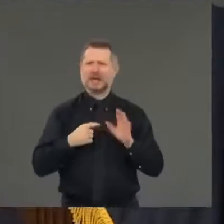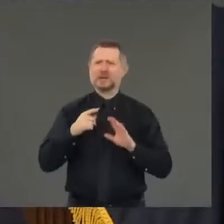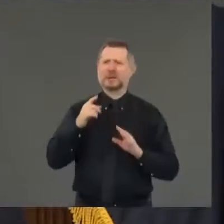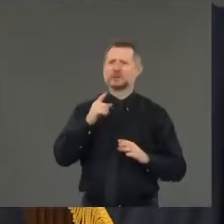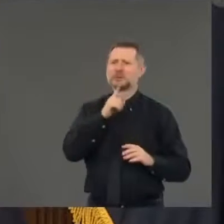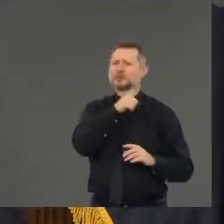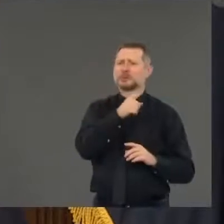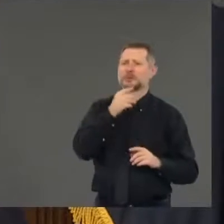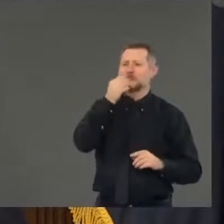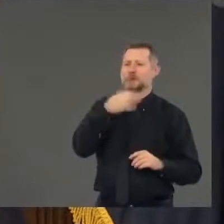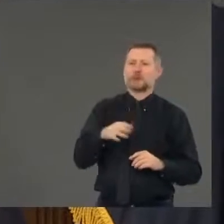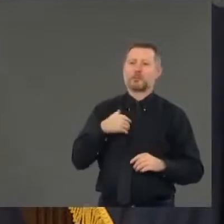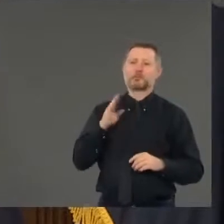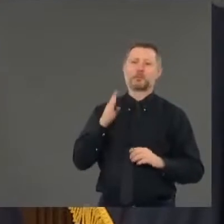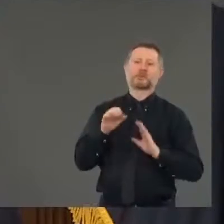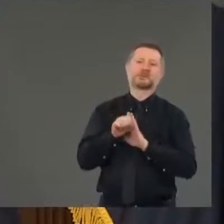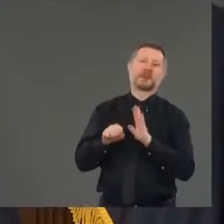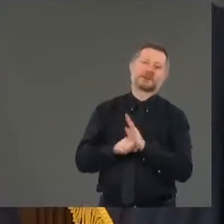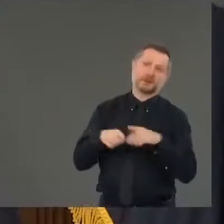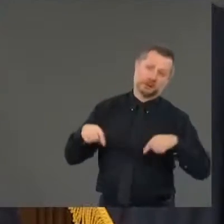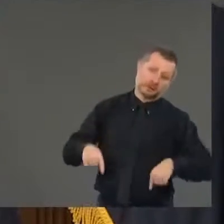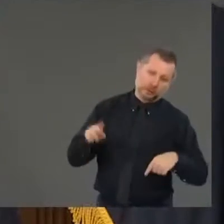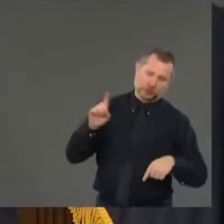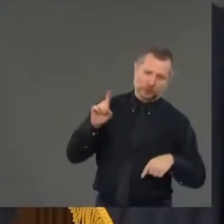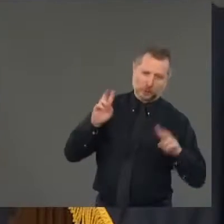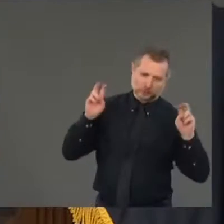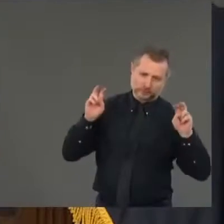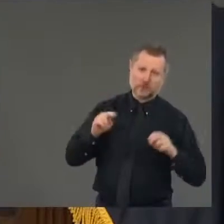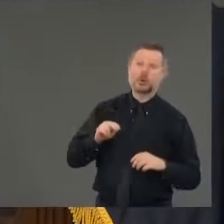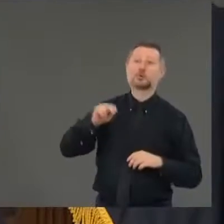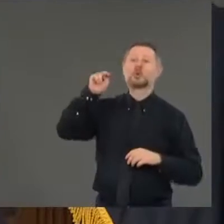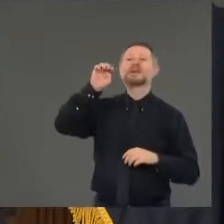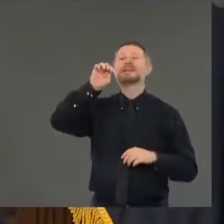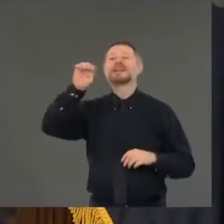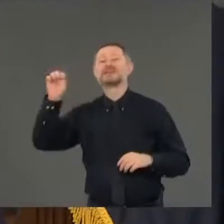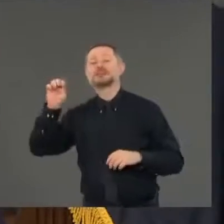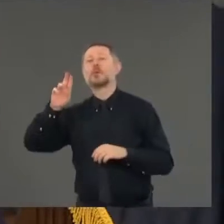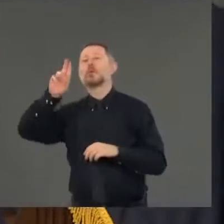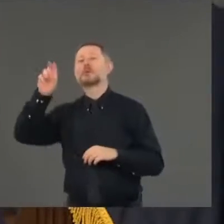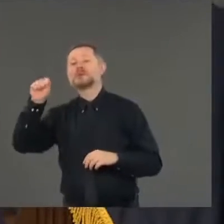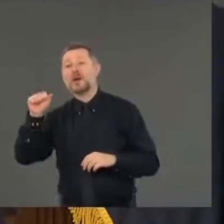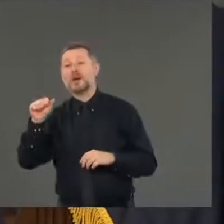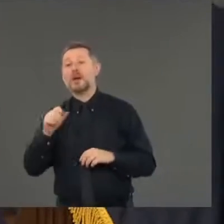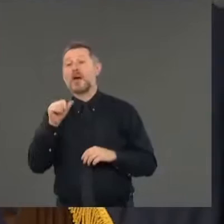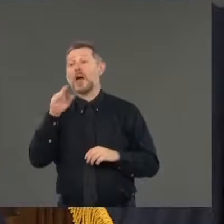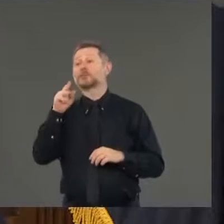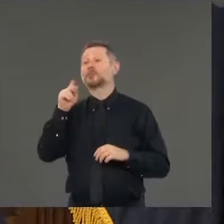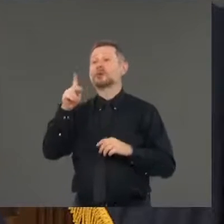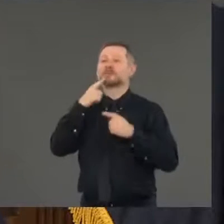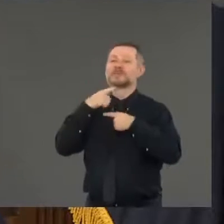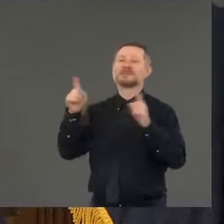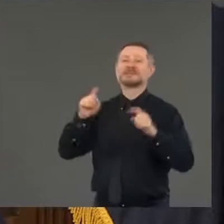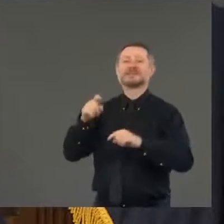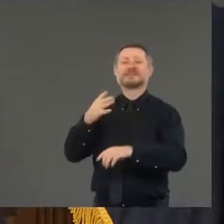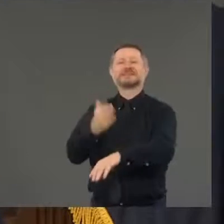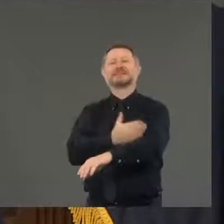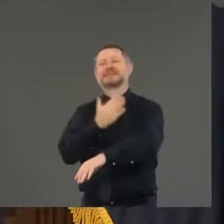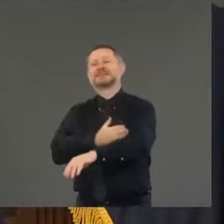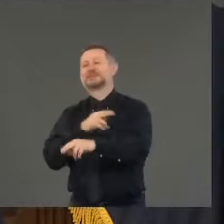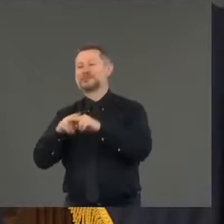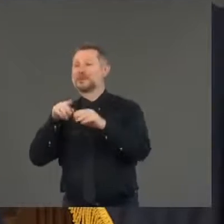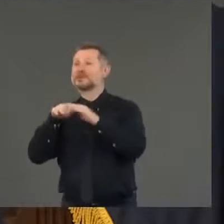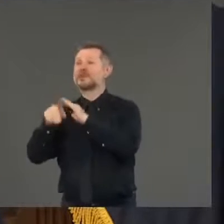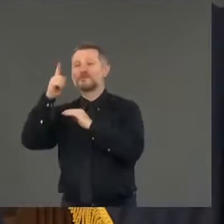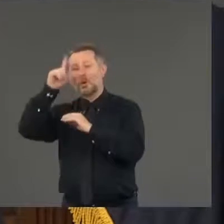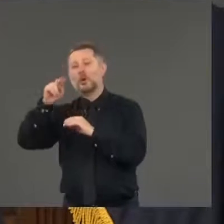state. But it's called the Northeast United States. Amtrak says that, not me. The